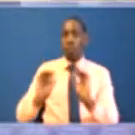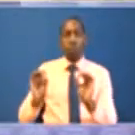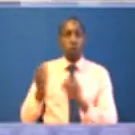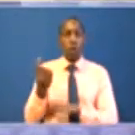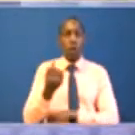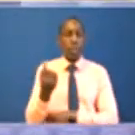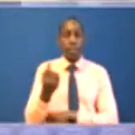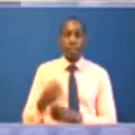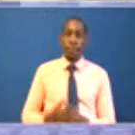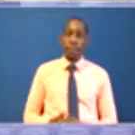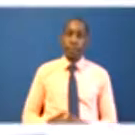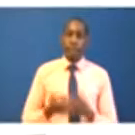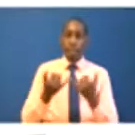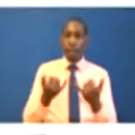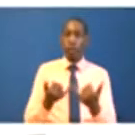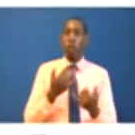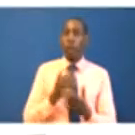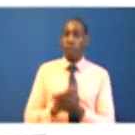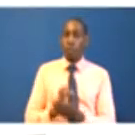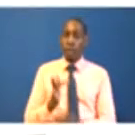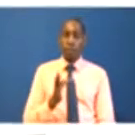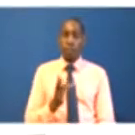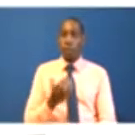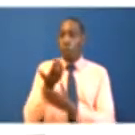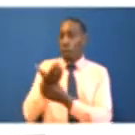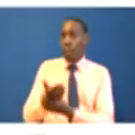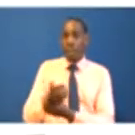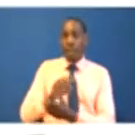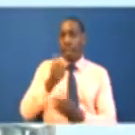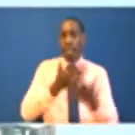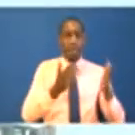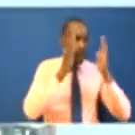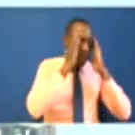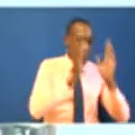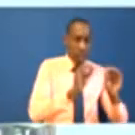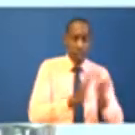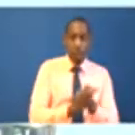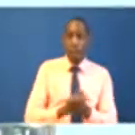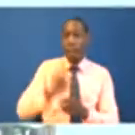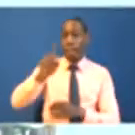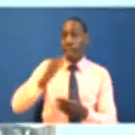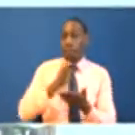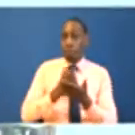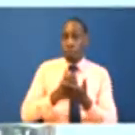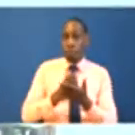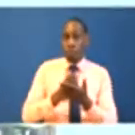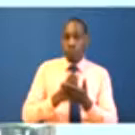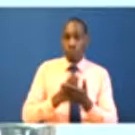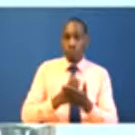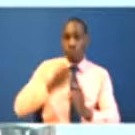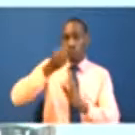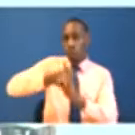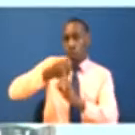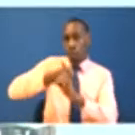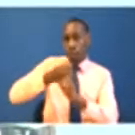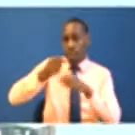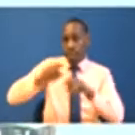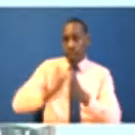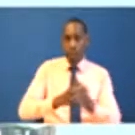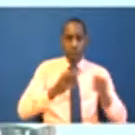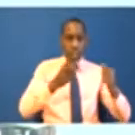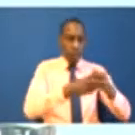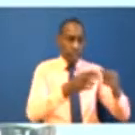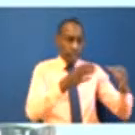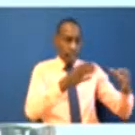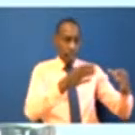all so they only want to appeal to you they don't they don't about the other things so you must be able to fashion yourself if you're these seven people own